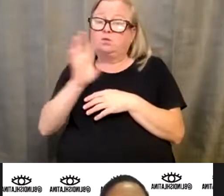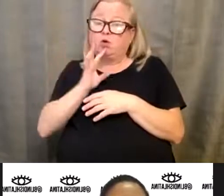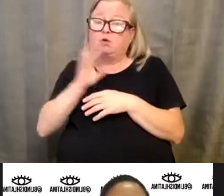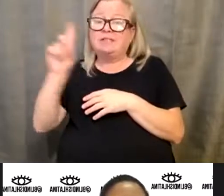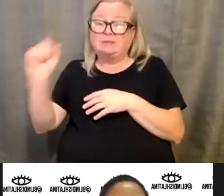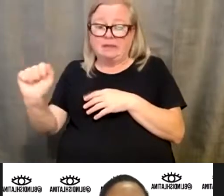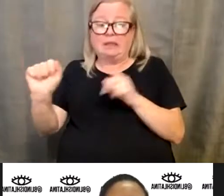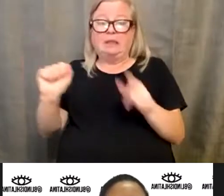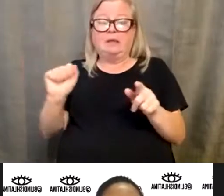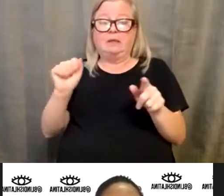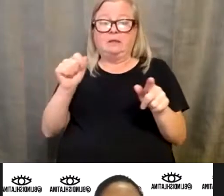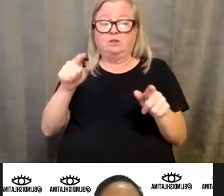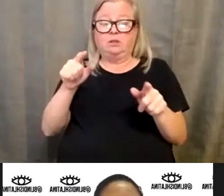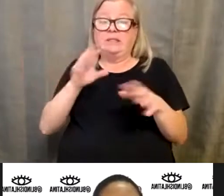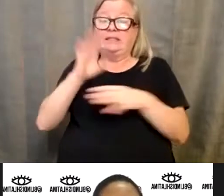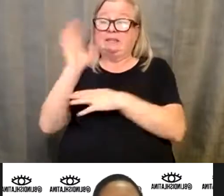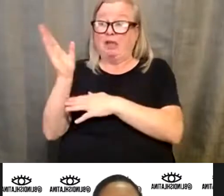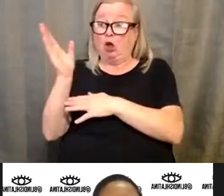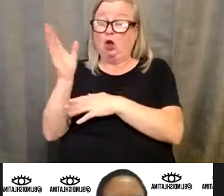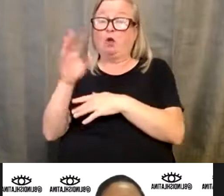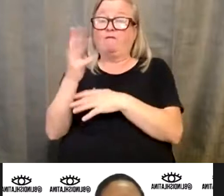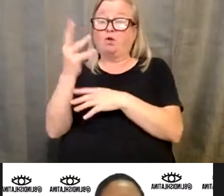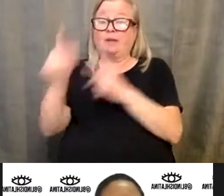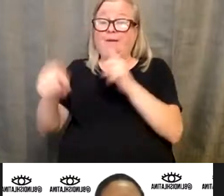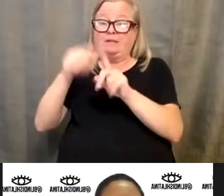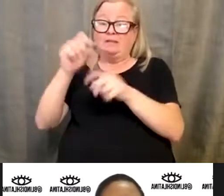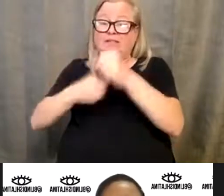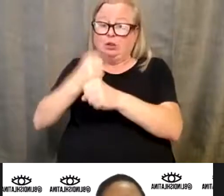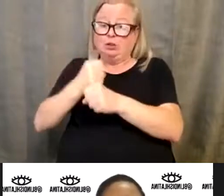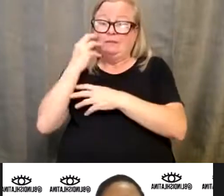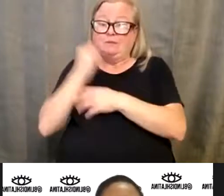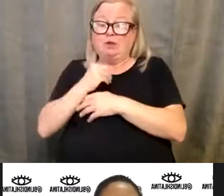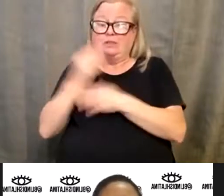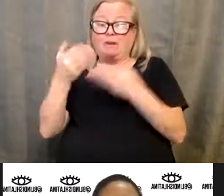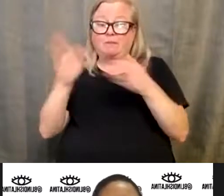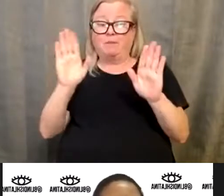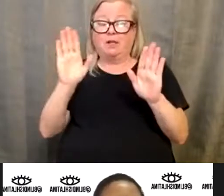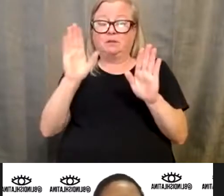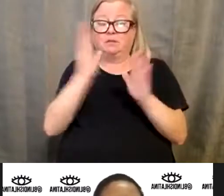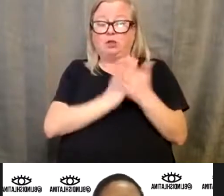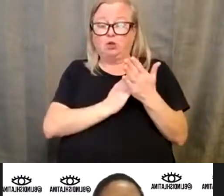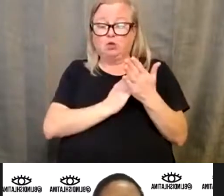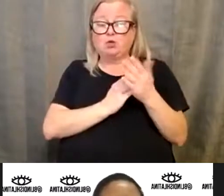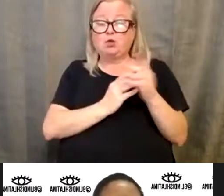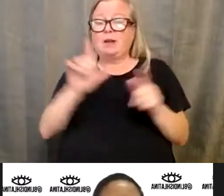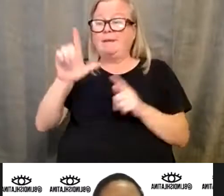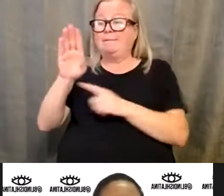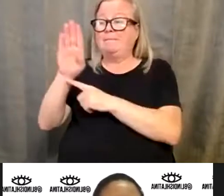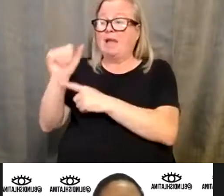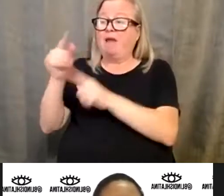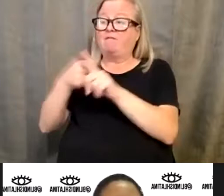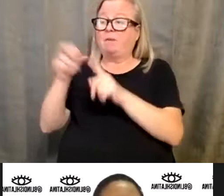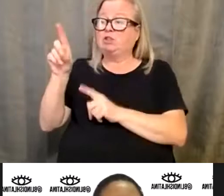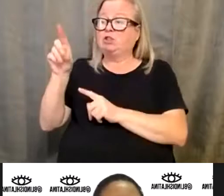speaker and consultant with 14+ years of experience in the public sector. She has a BA from Duke University,